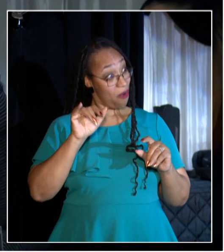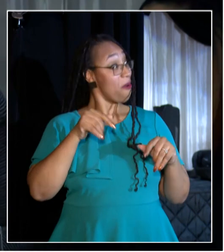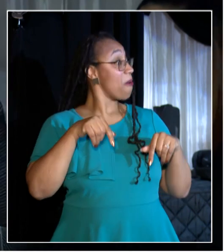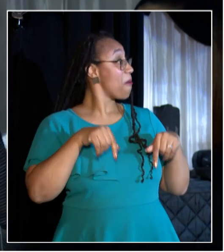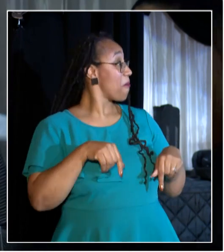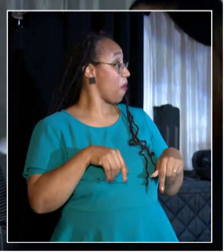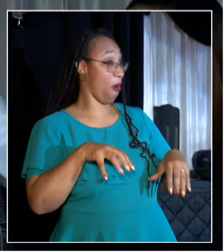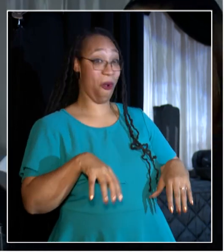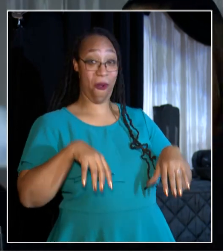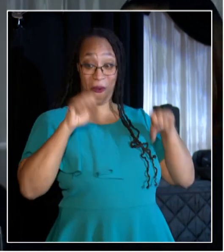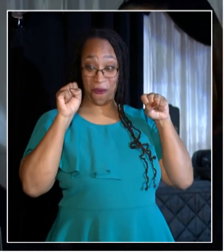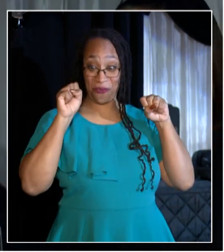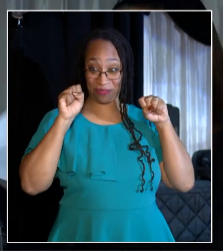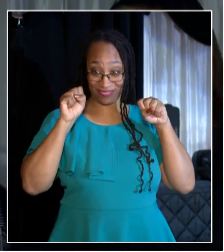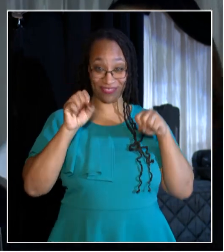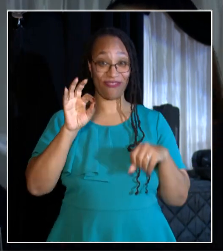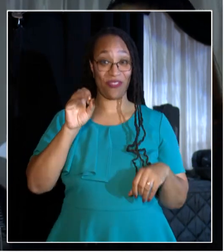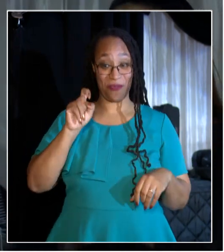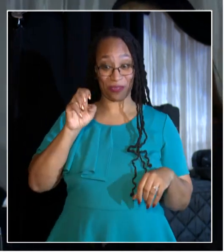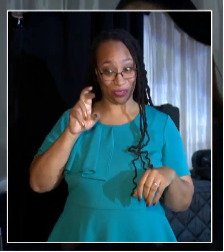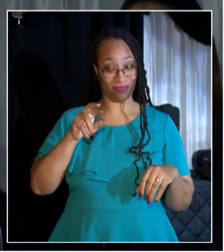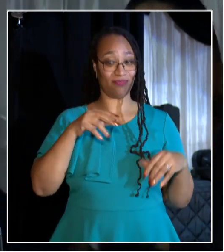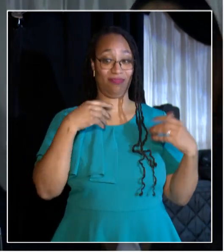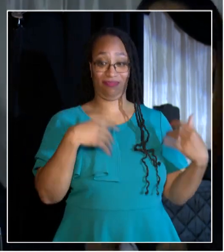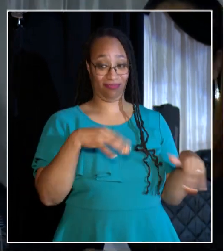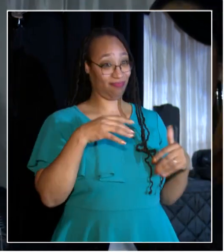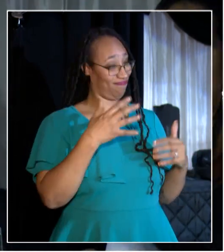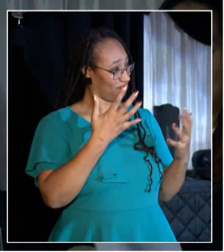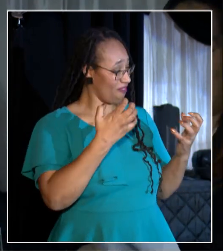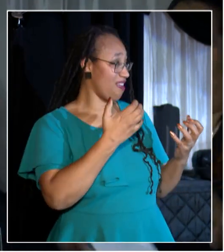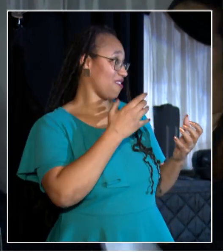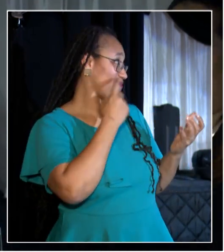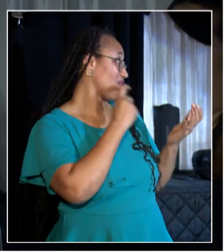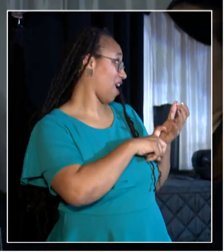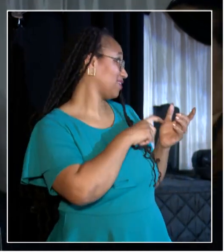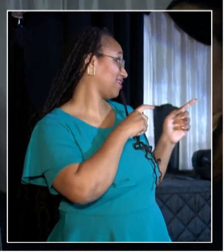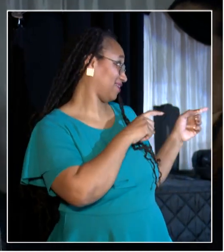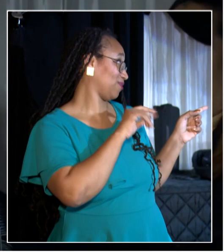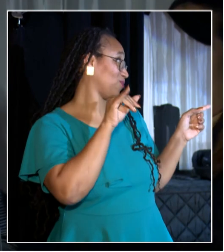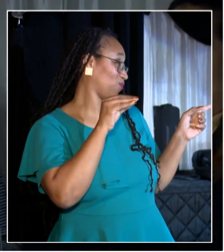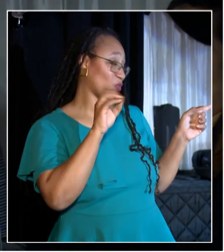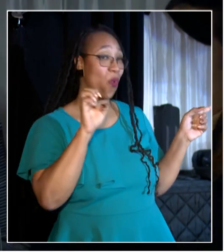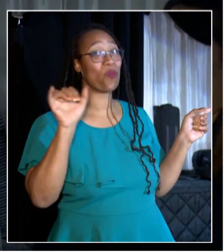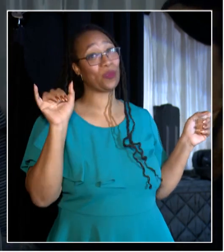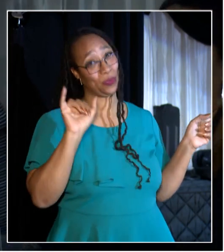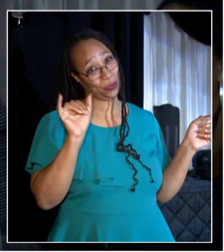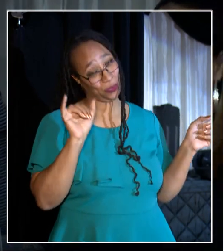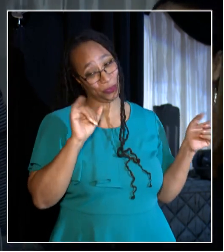applause. And Joe, don't be so stingy with your applause.